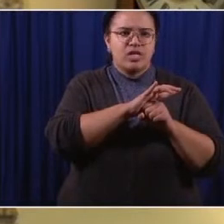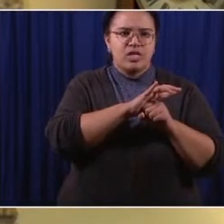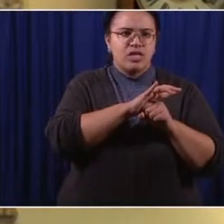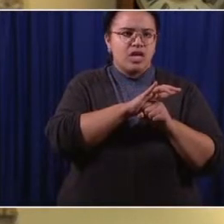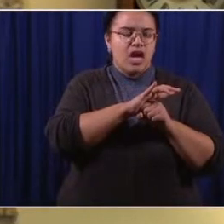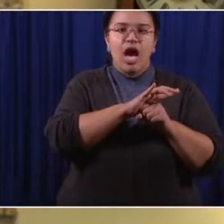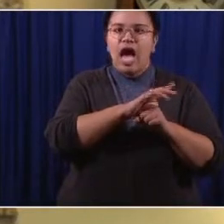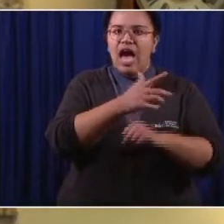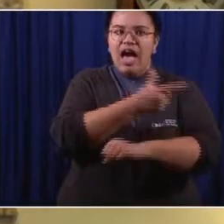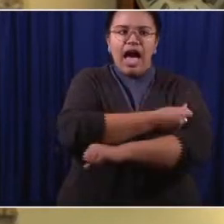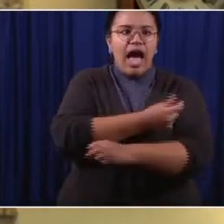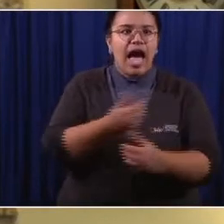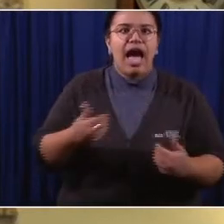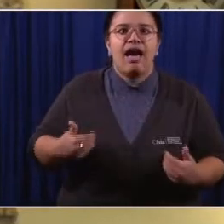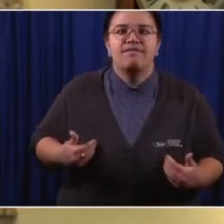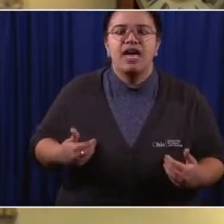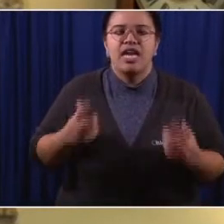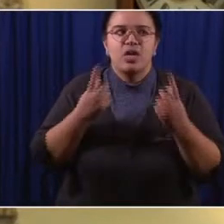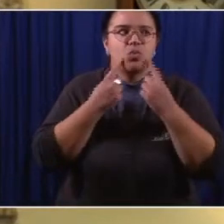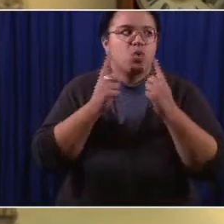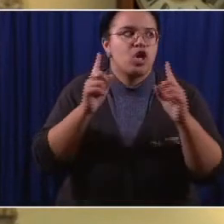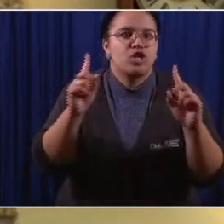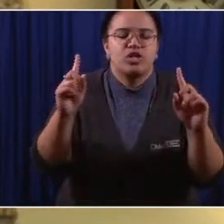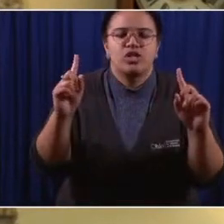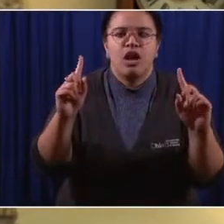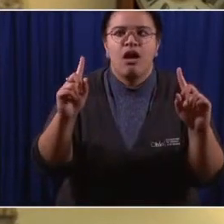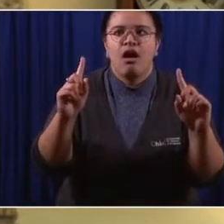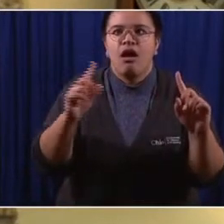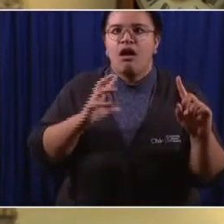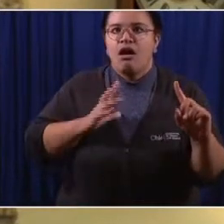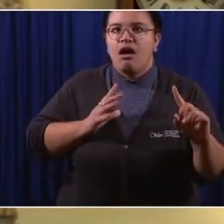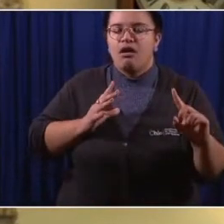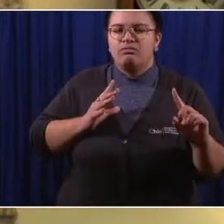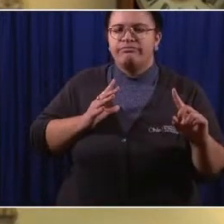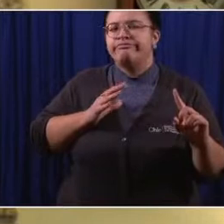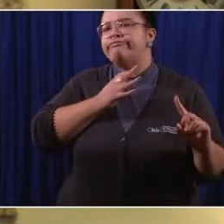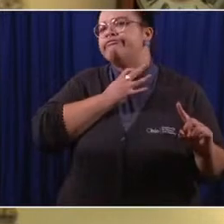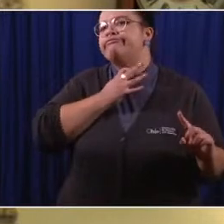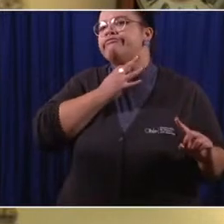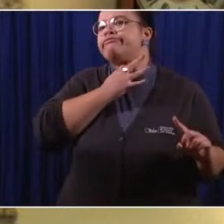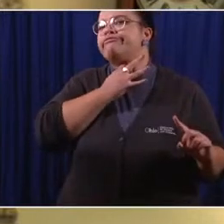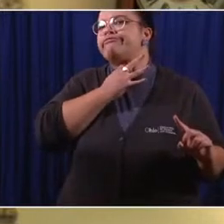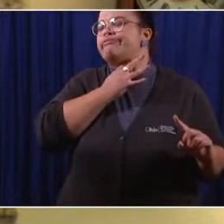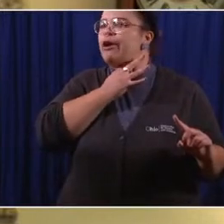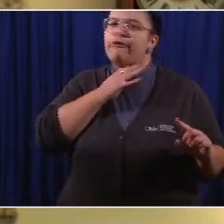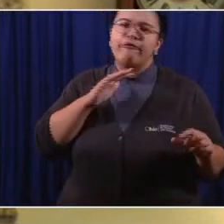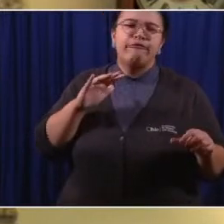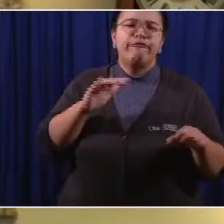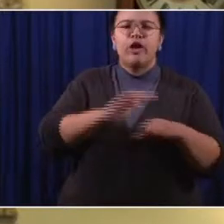everything works perfectly. How long will it take you to open the state pre-COVID-19?